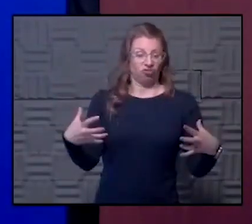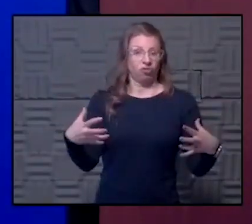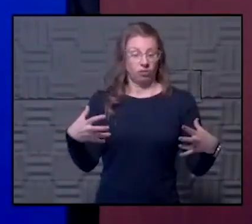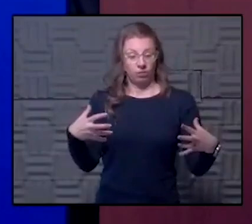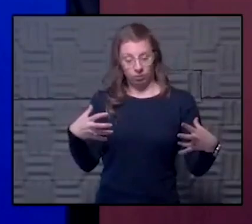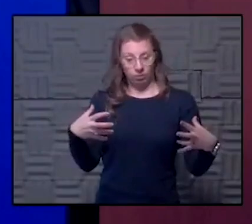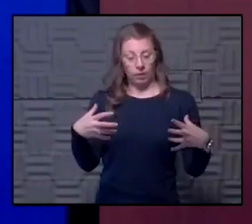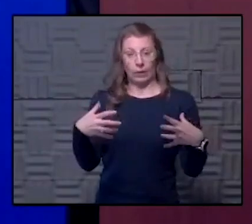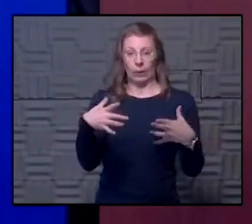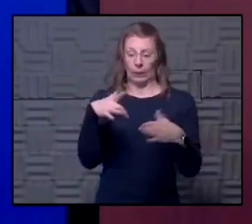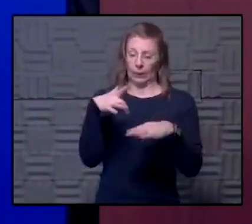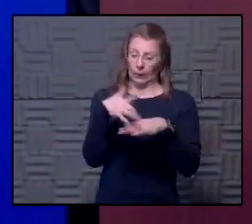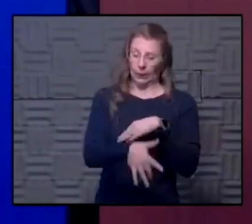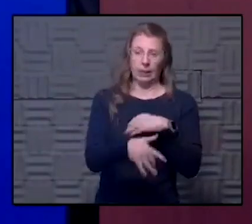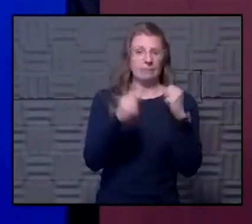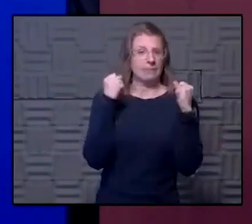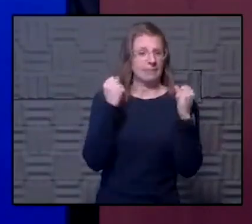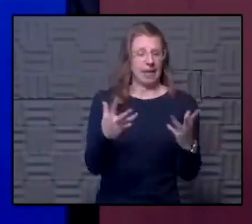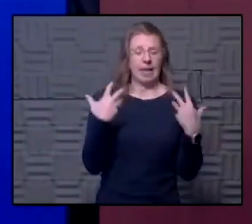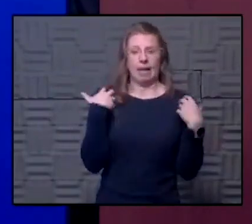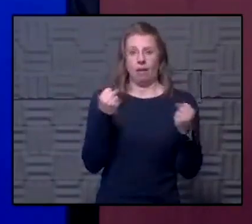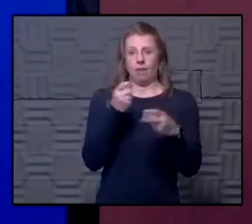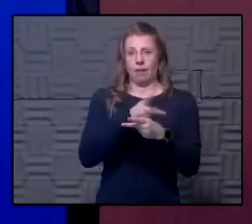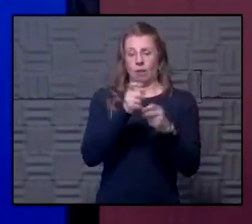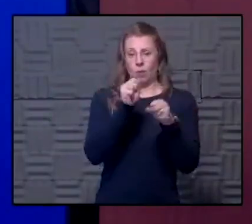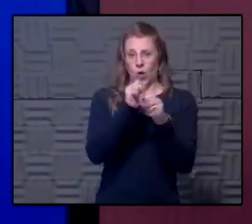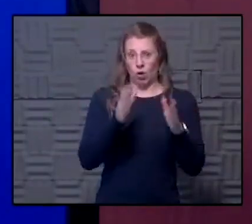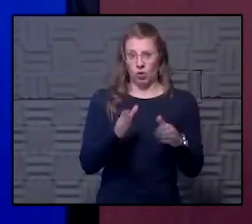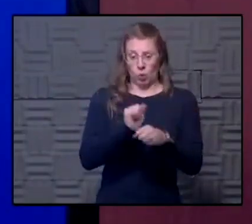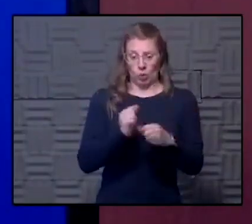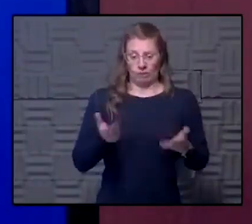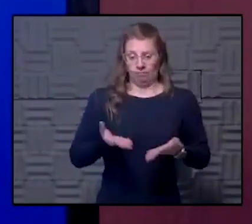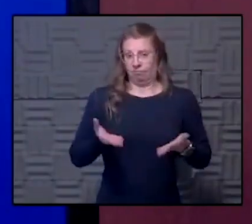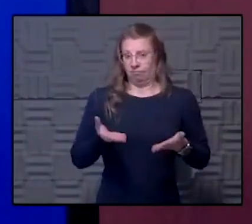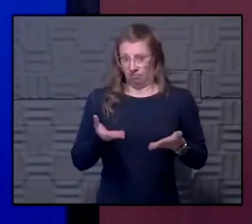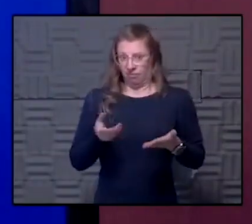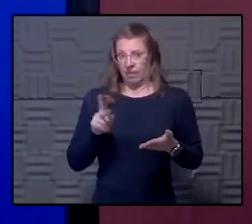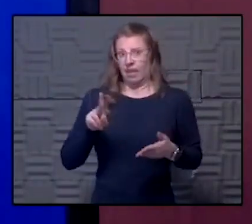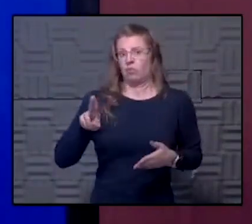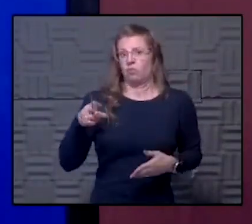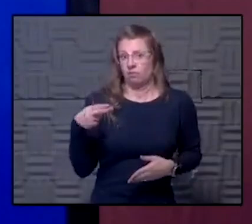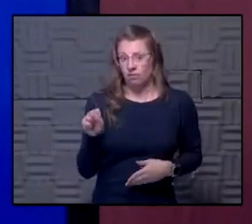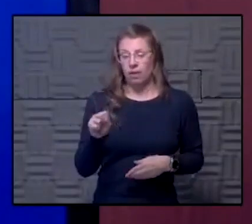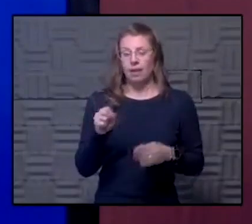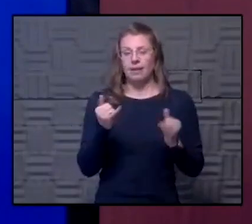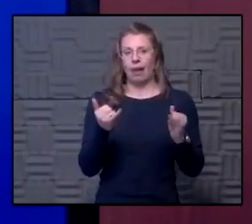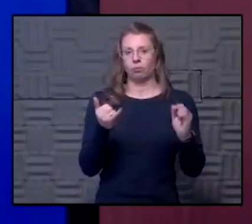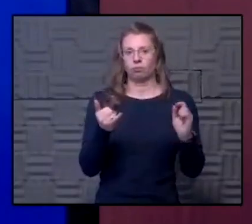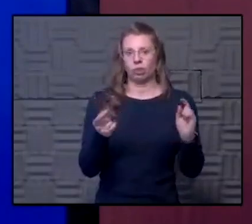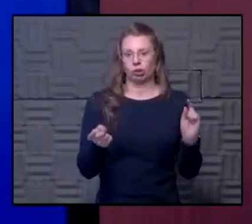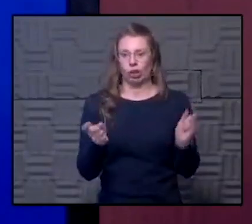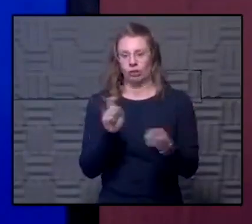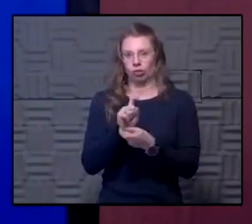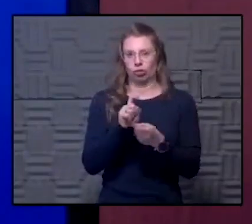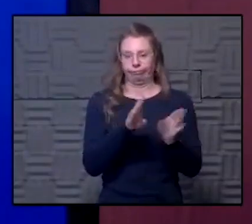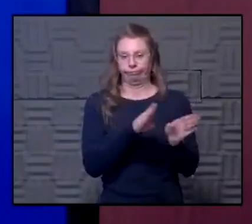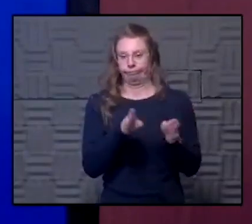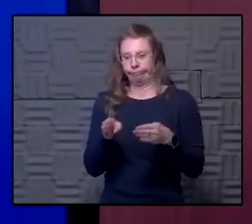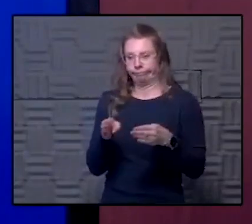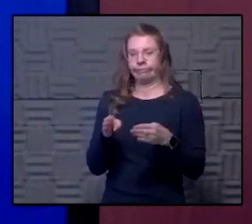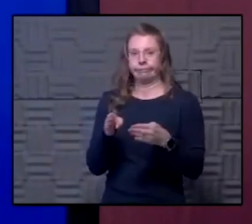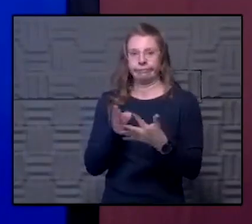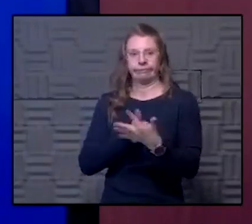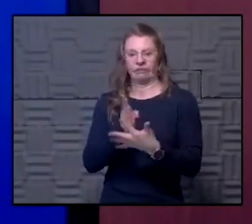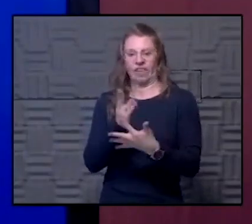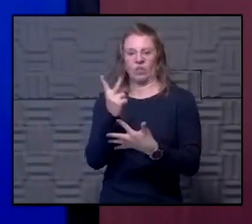sort of a bunch early on in phase 1 that were healthcare workers that work in our facility. And then now it's really pivoted to that over 65 phase 2 high